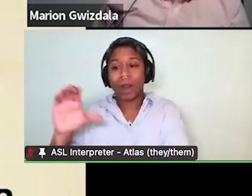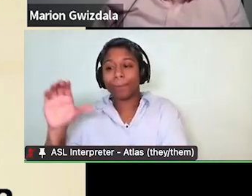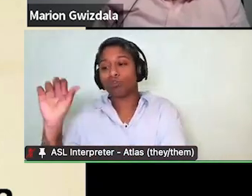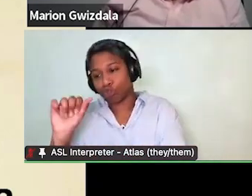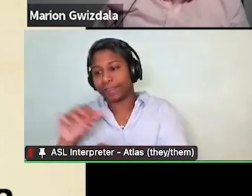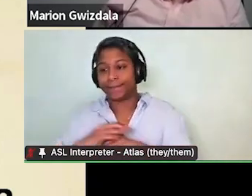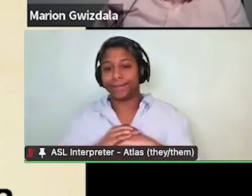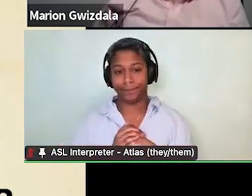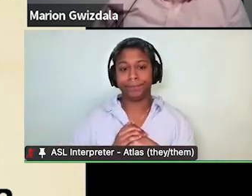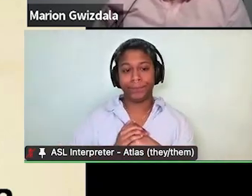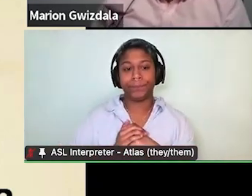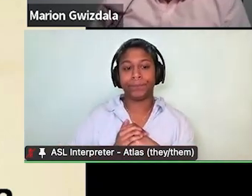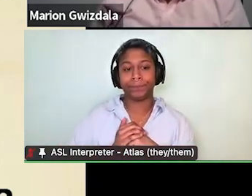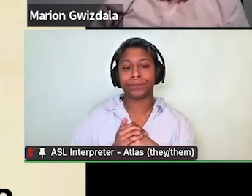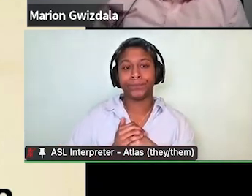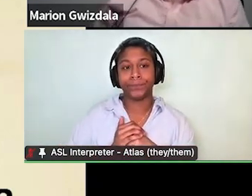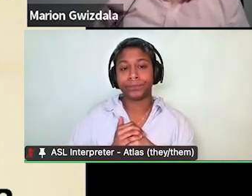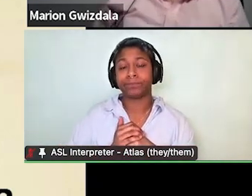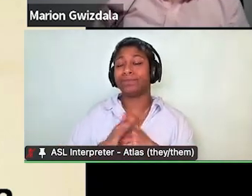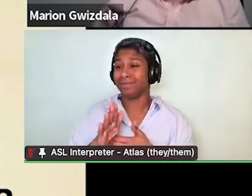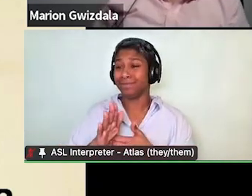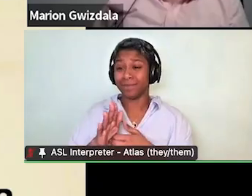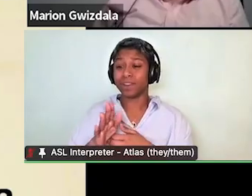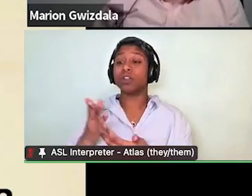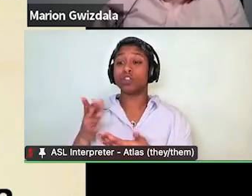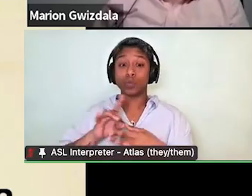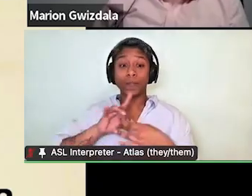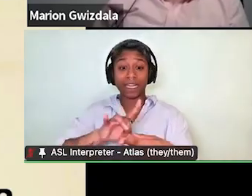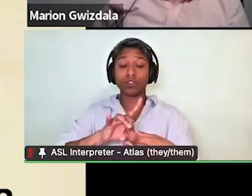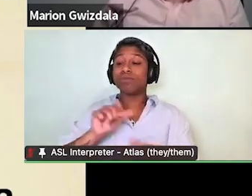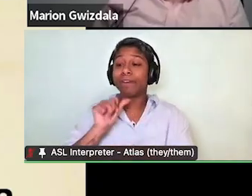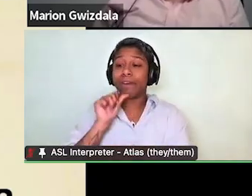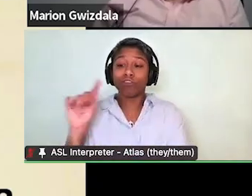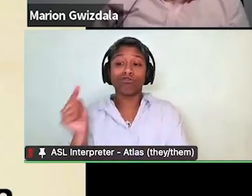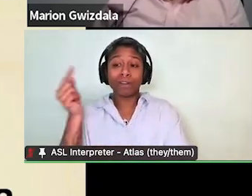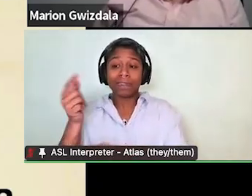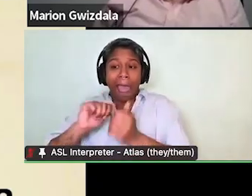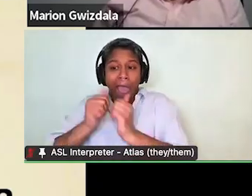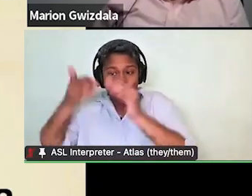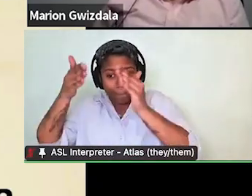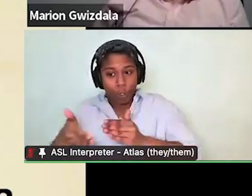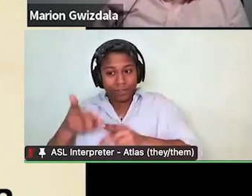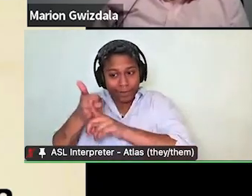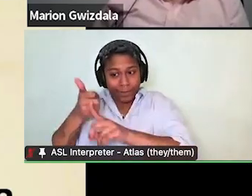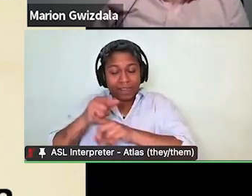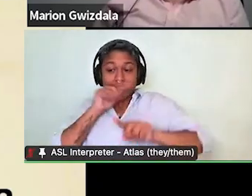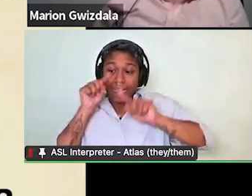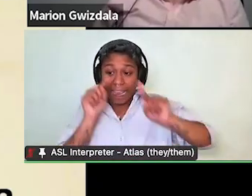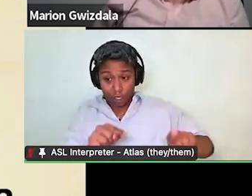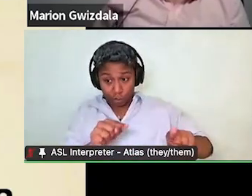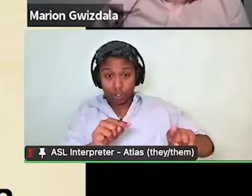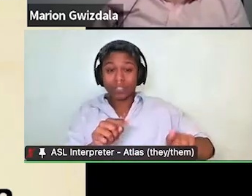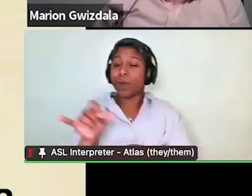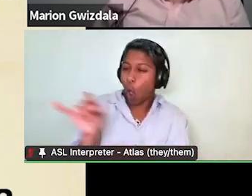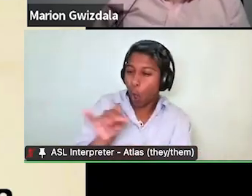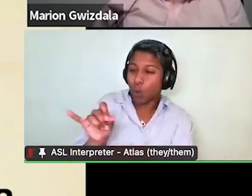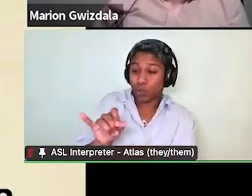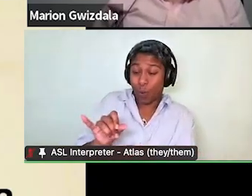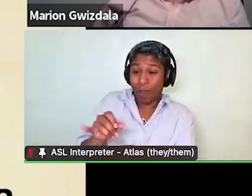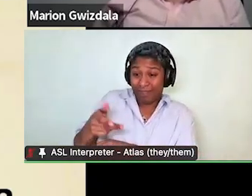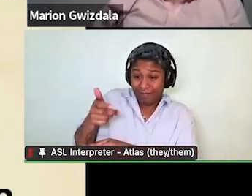So it refers not only to the answers to the questions, but how believable is the behavior of the dog that it is a